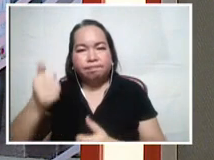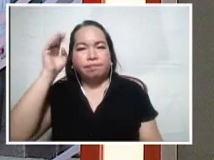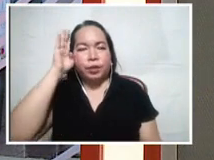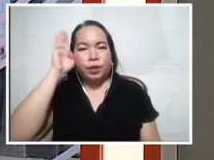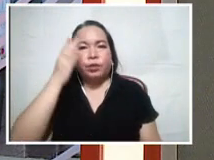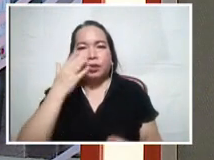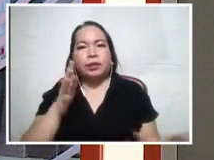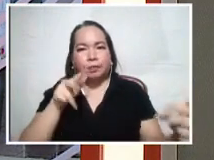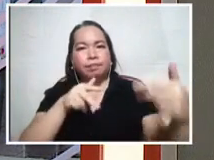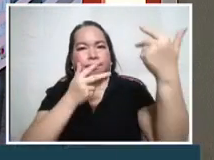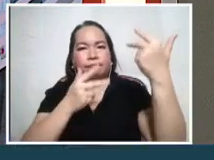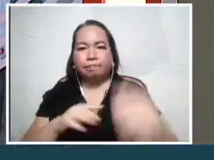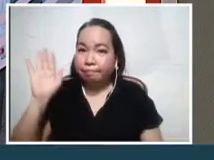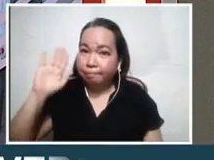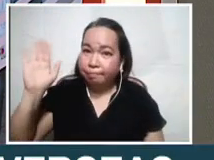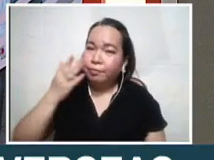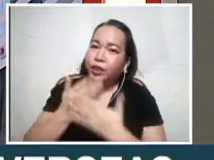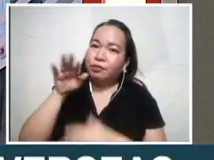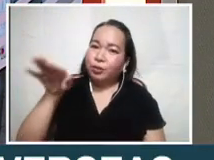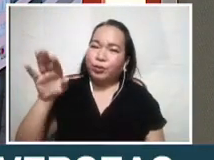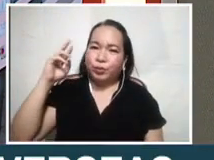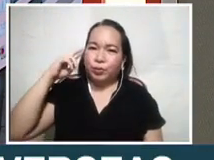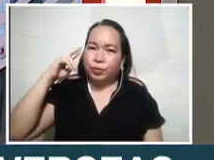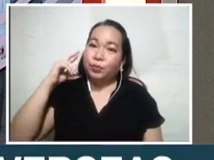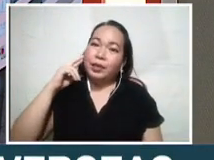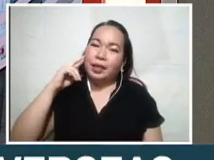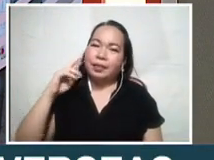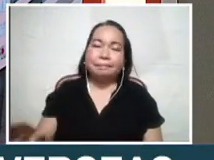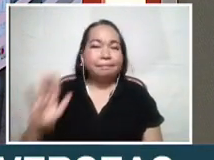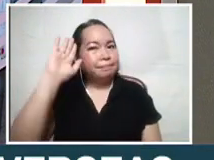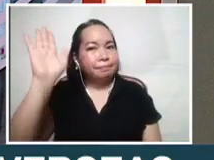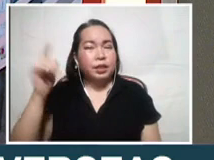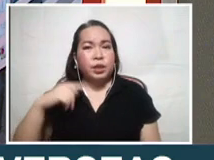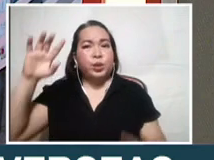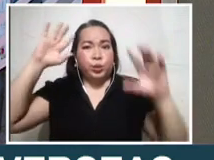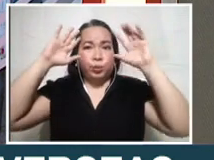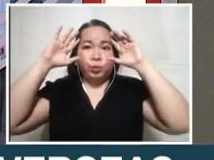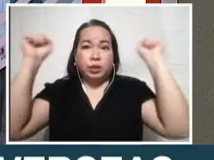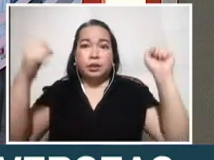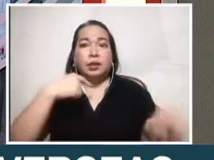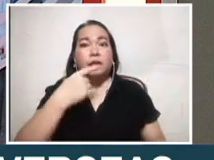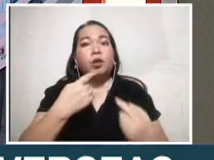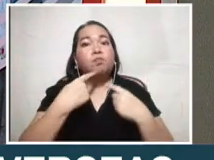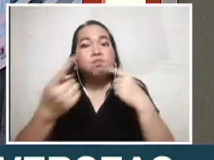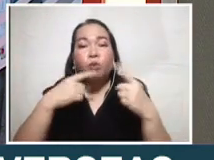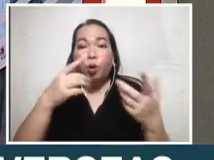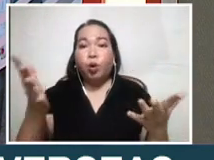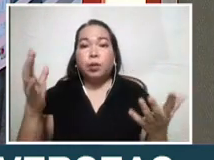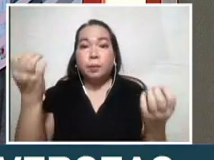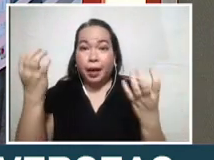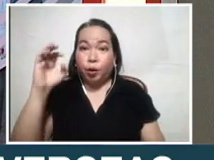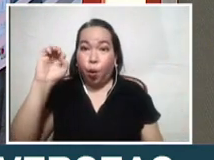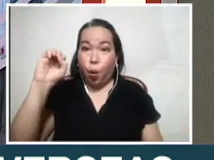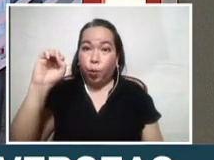Hello, good afternoon, Rica. Hi, sir. The president has ordered to bring everyone, the OFWs,